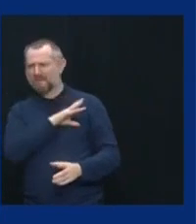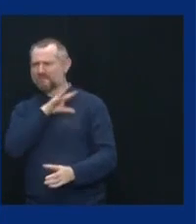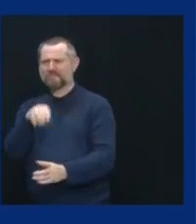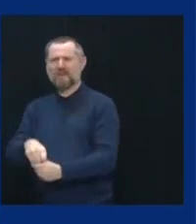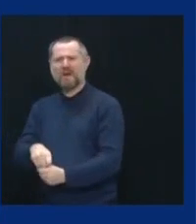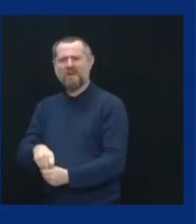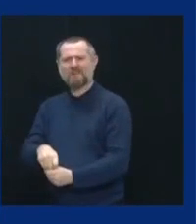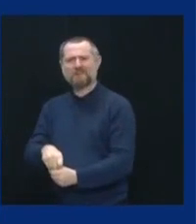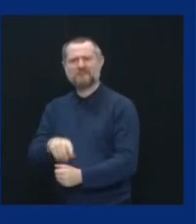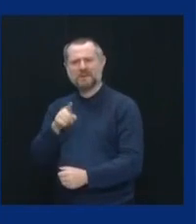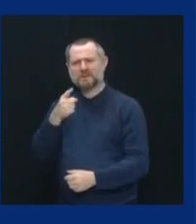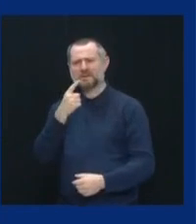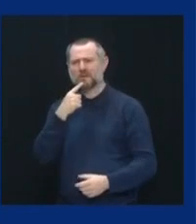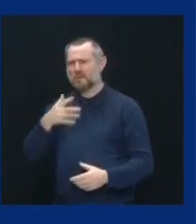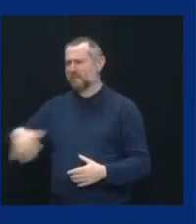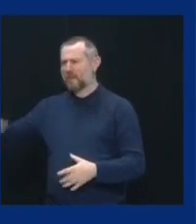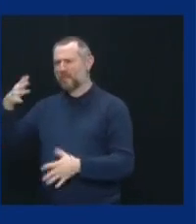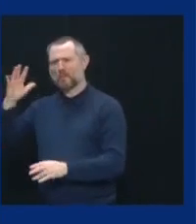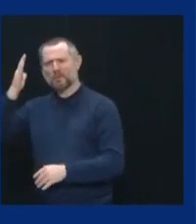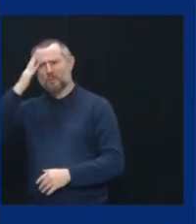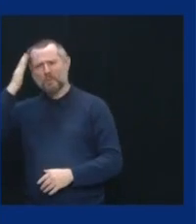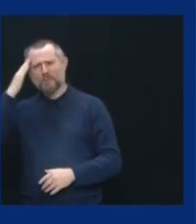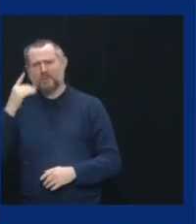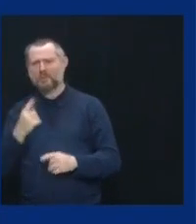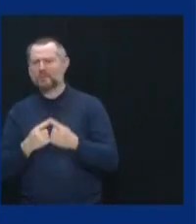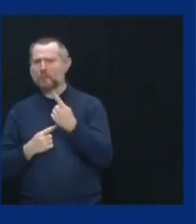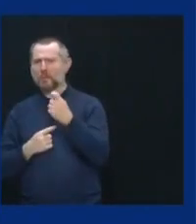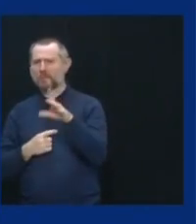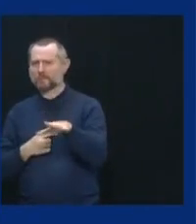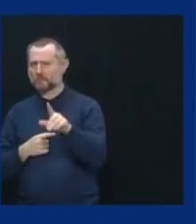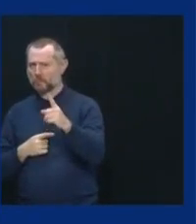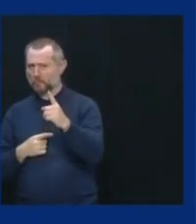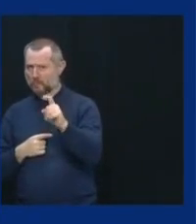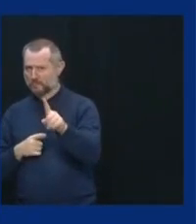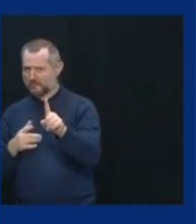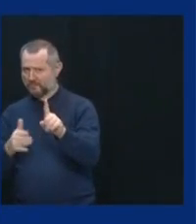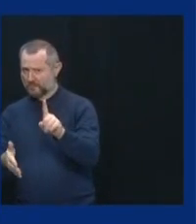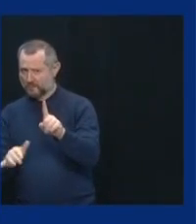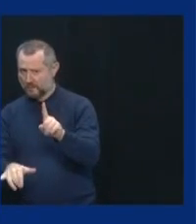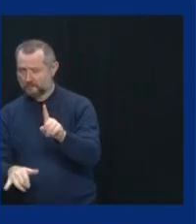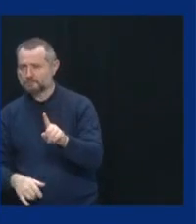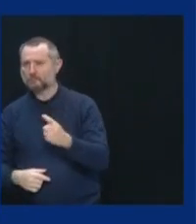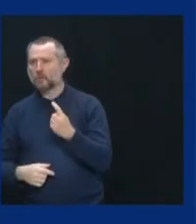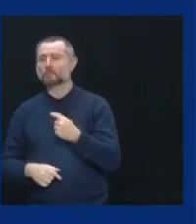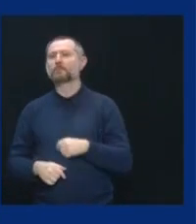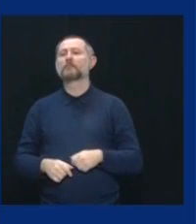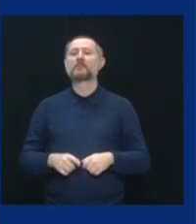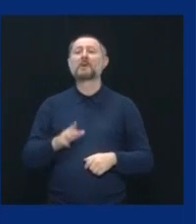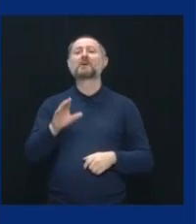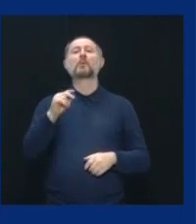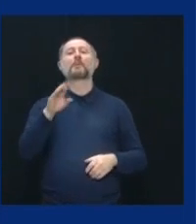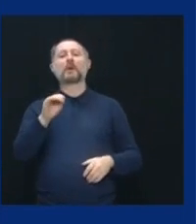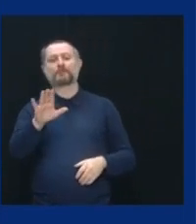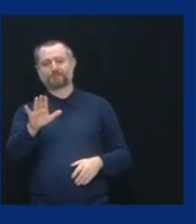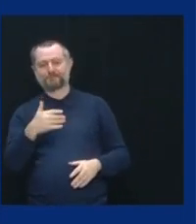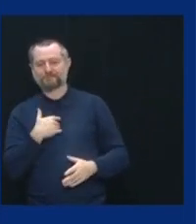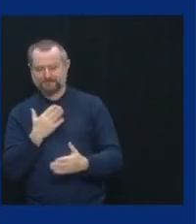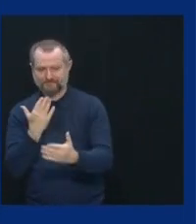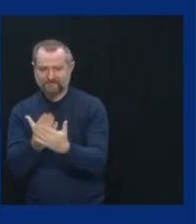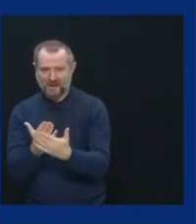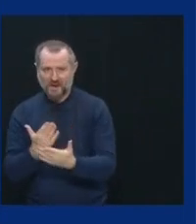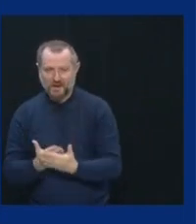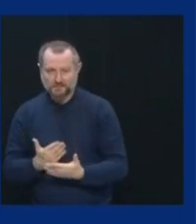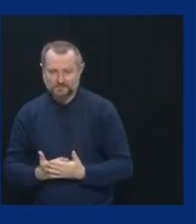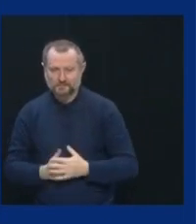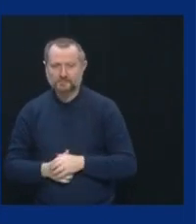everyone knew it? And I'll have one quick follow-up question after that. Yeah. Well, first, Mike, let's stick with the facts, okay?